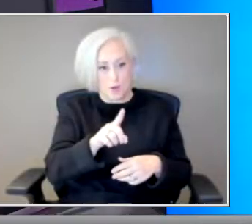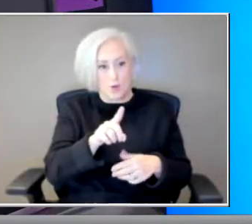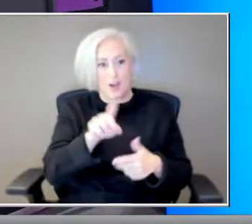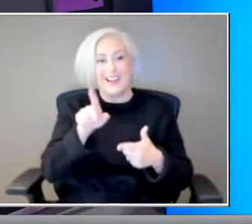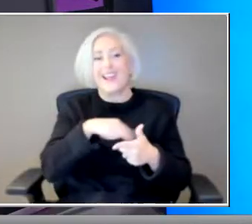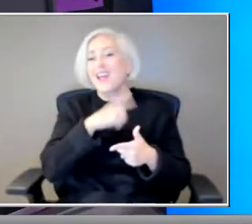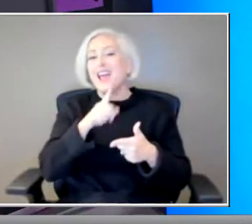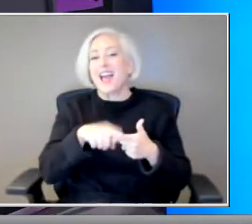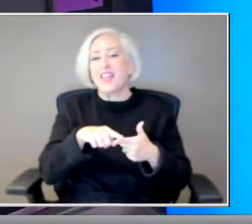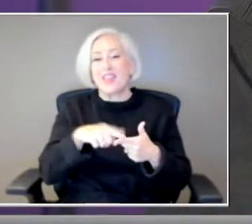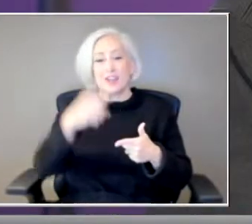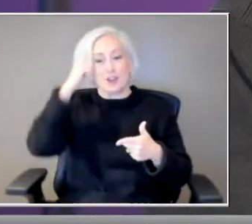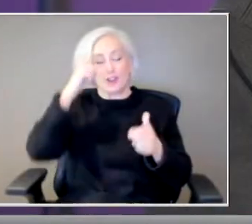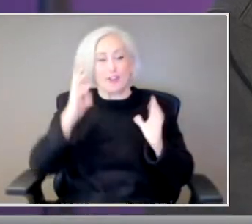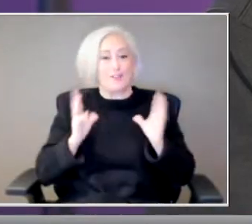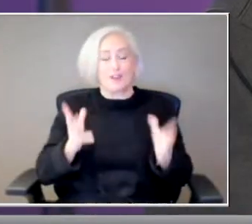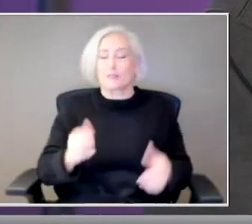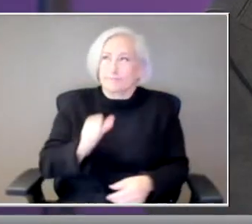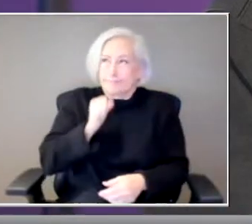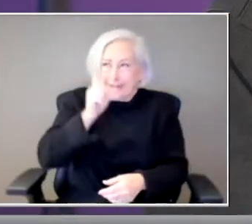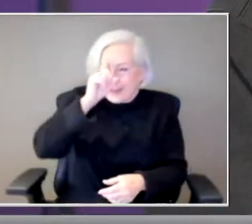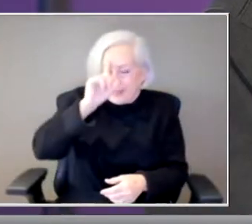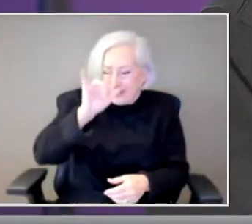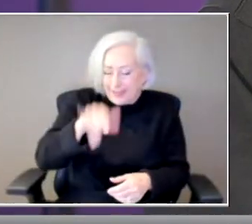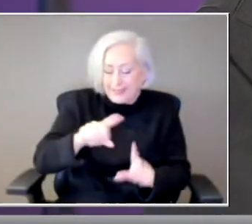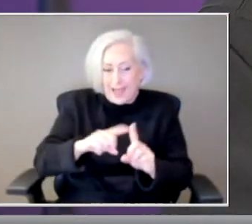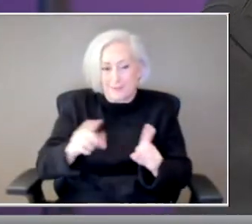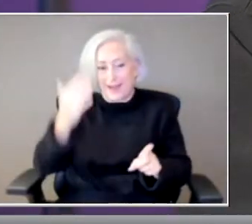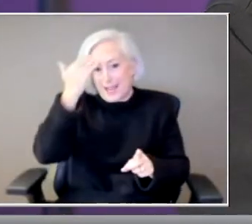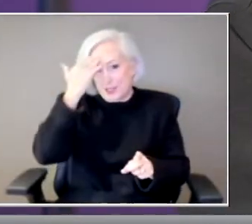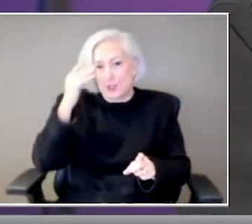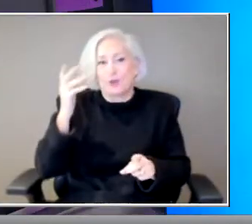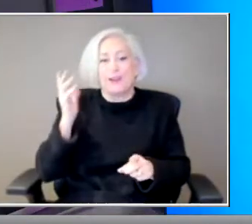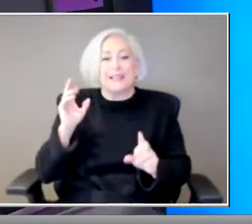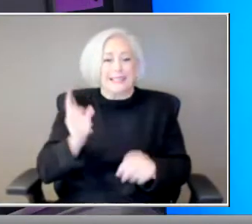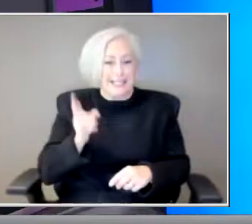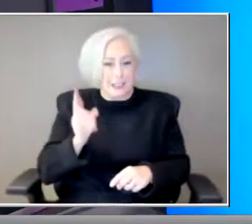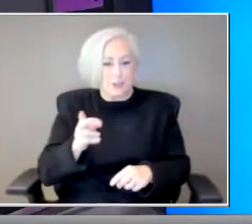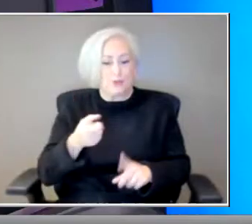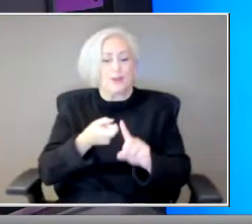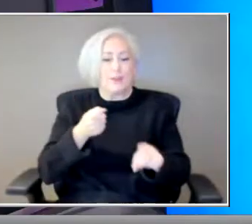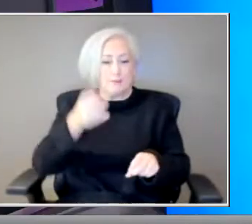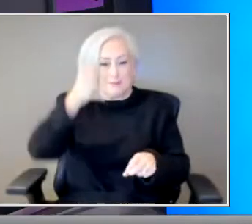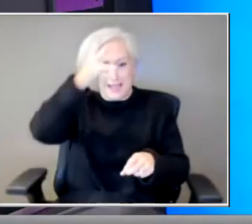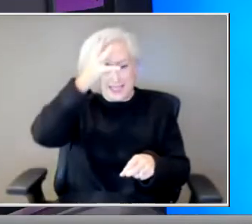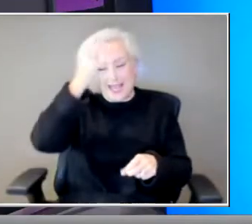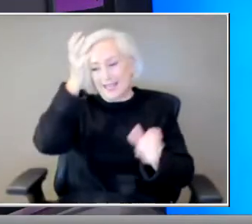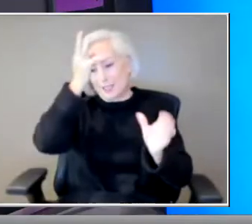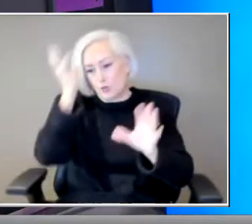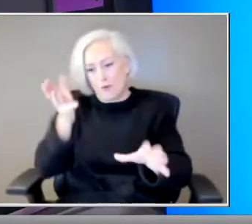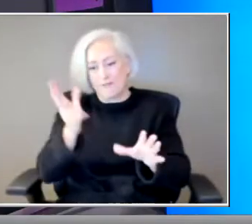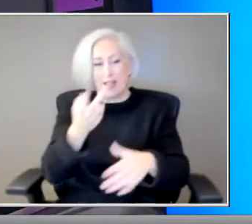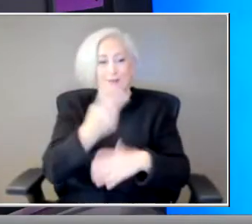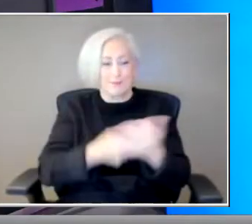knew I was having a Do you wanna history feel from my this? father, my grandfather. Do you want to touch it? See? And